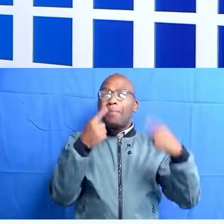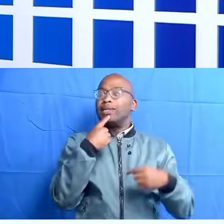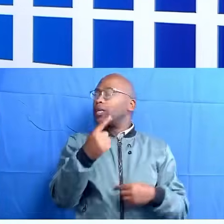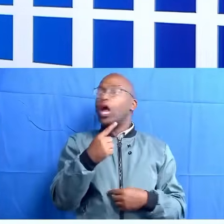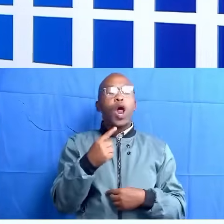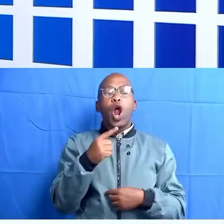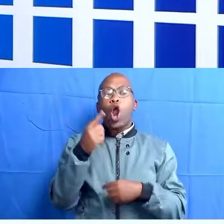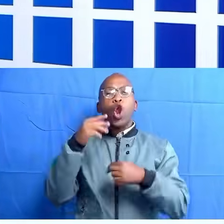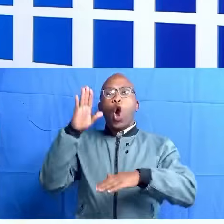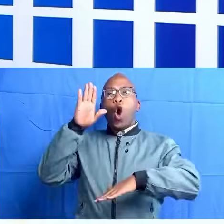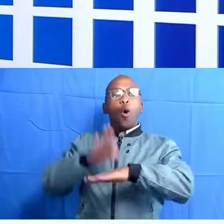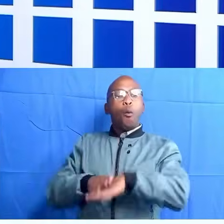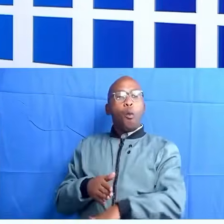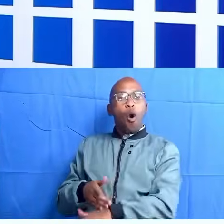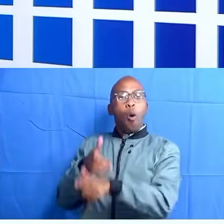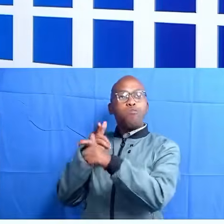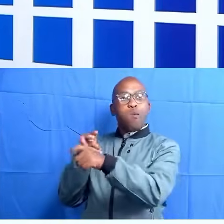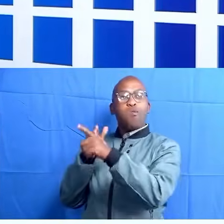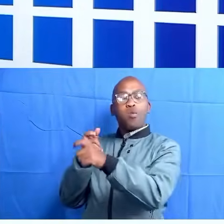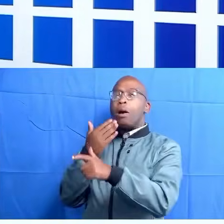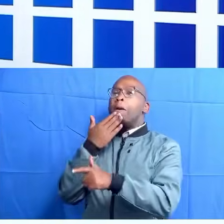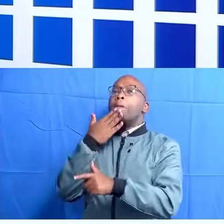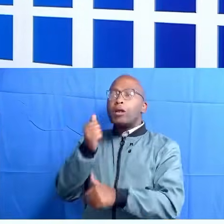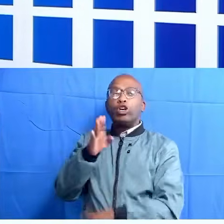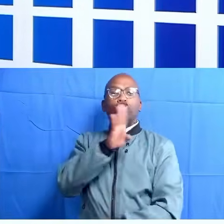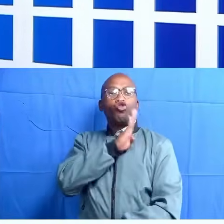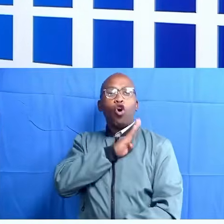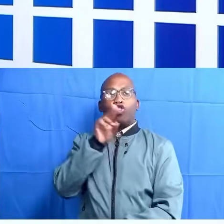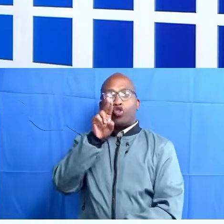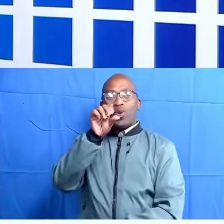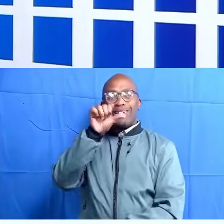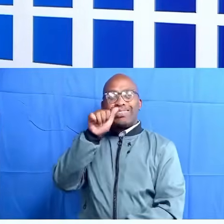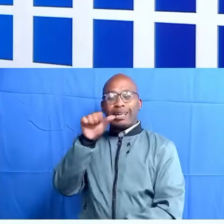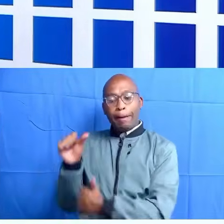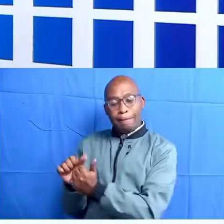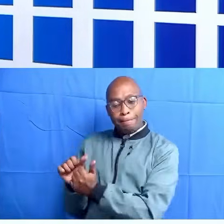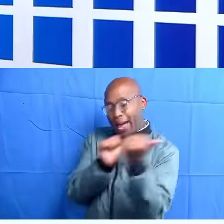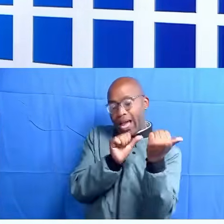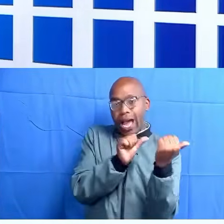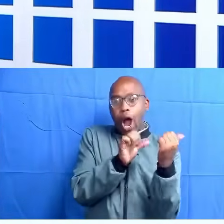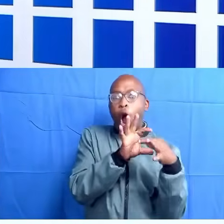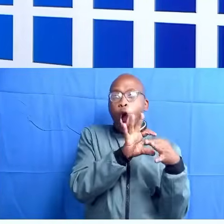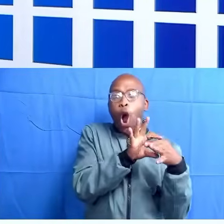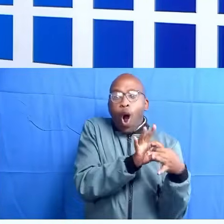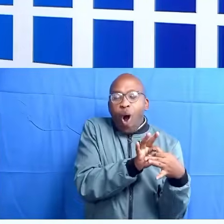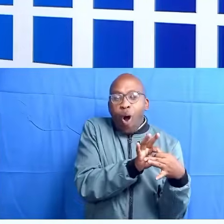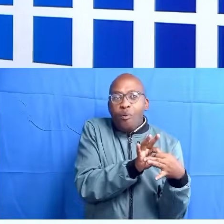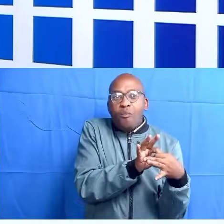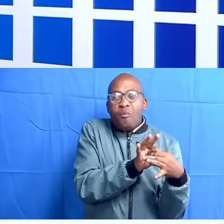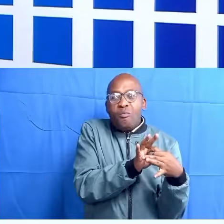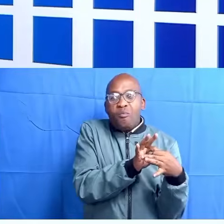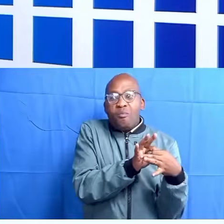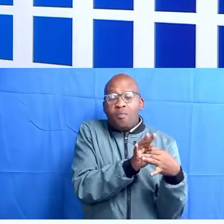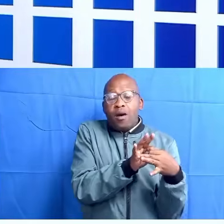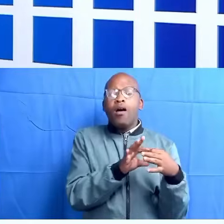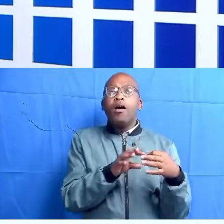to come back. So they failed to deliver the knockout blow, the Viet Congs, but it